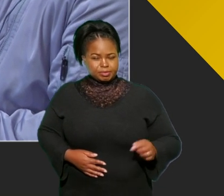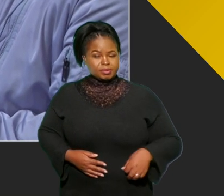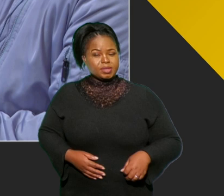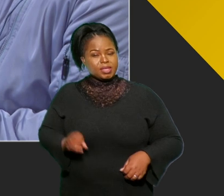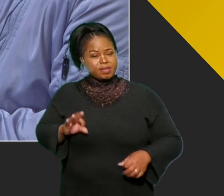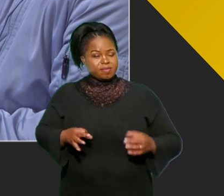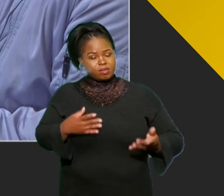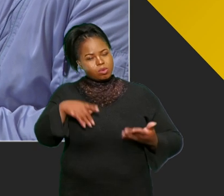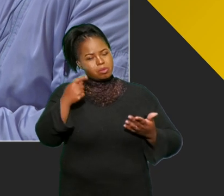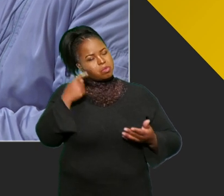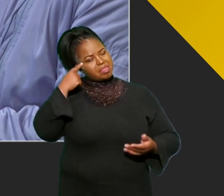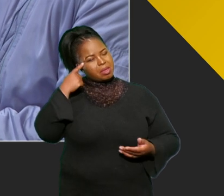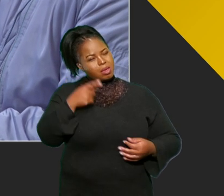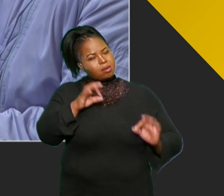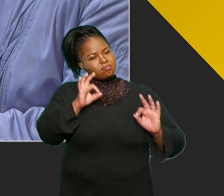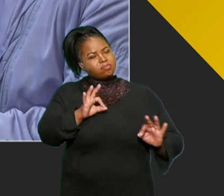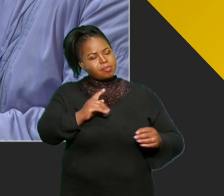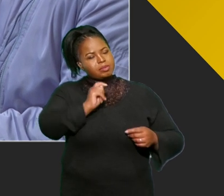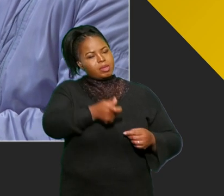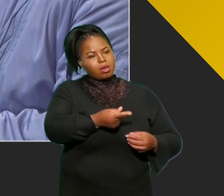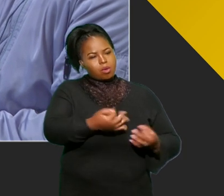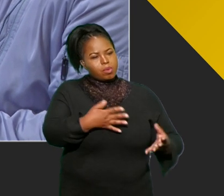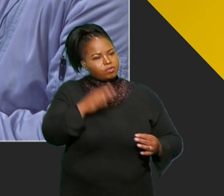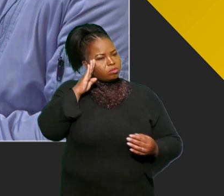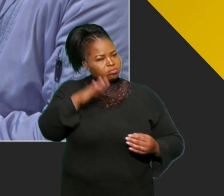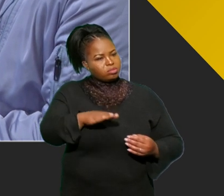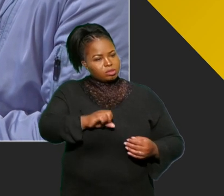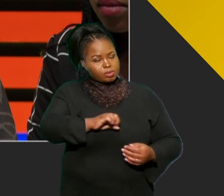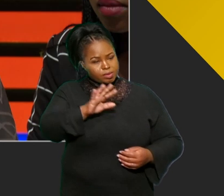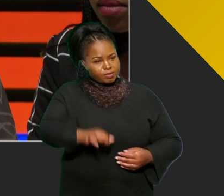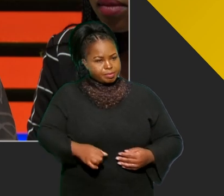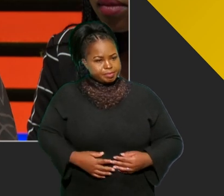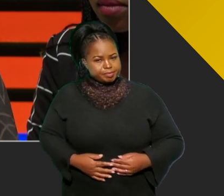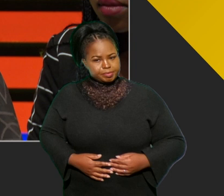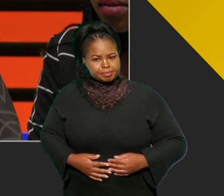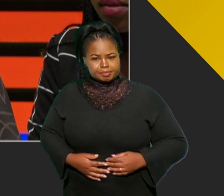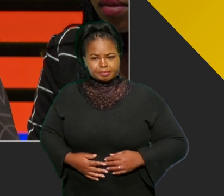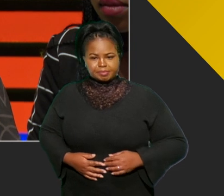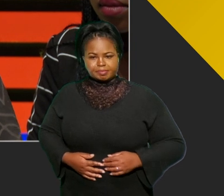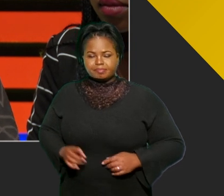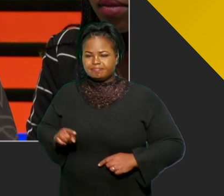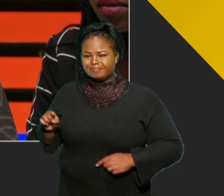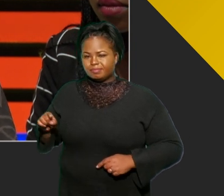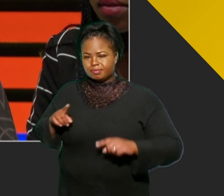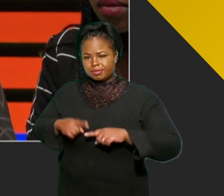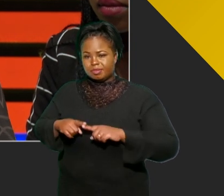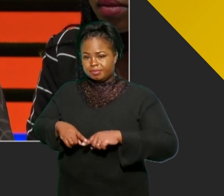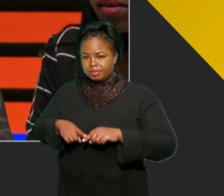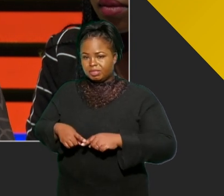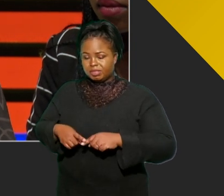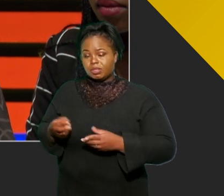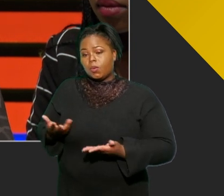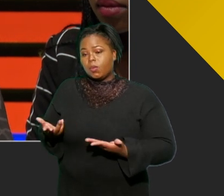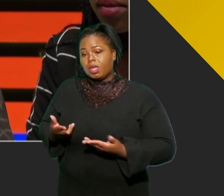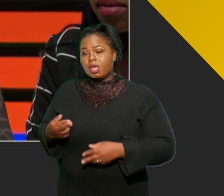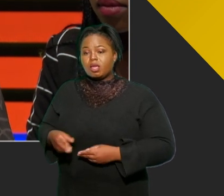when you could put a price, how much should an average student be paying for accommodation in South Africa? Leyo angithi it depends ukuthi urenta kuphi,